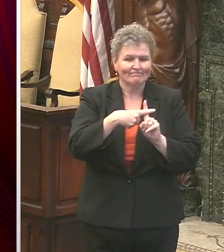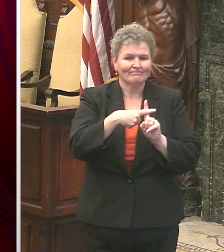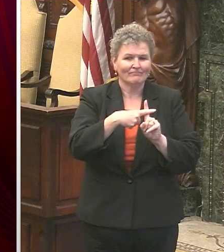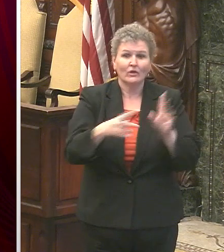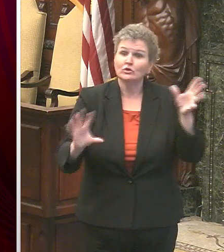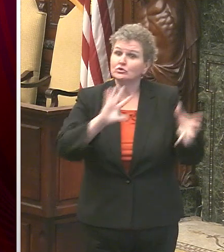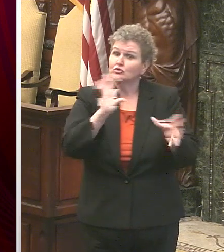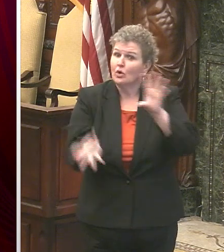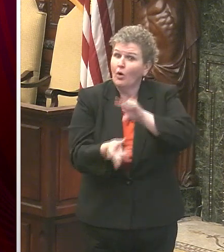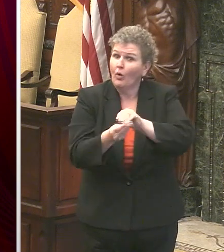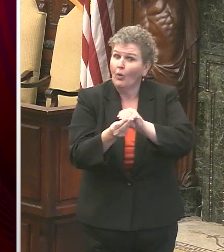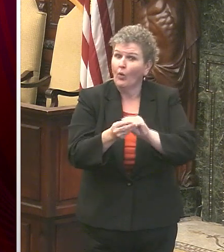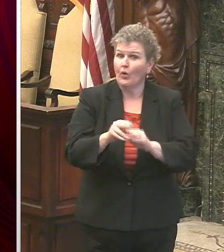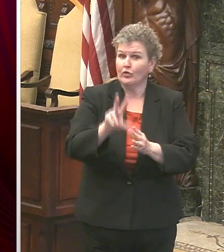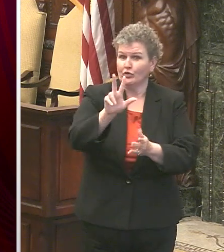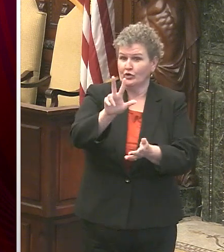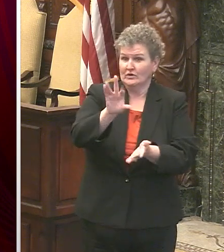of